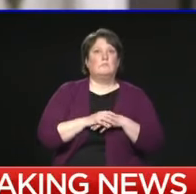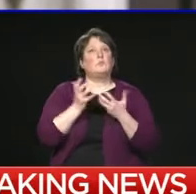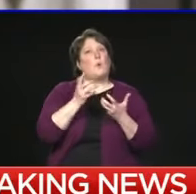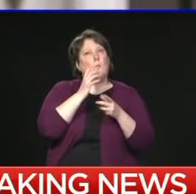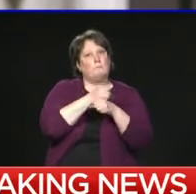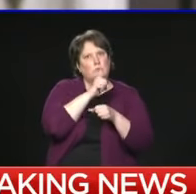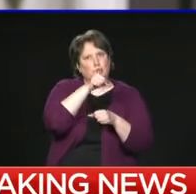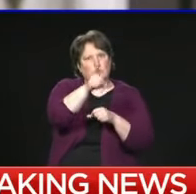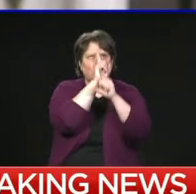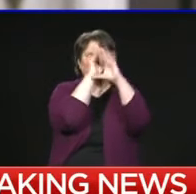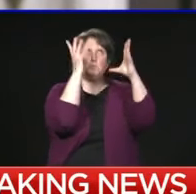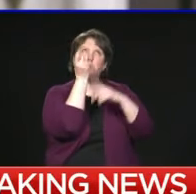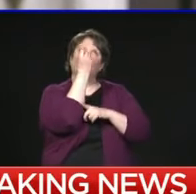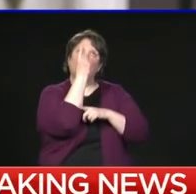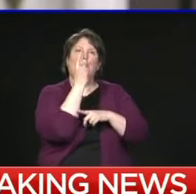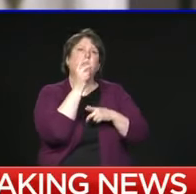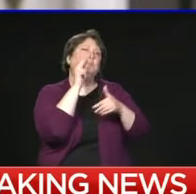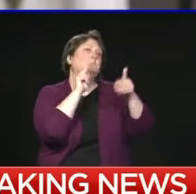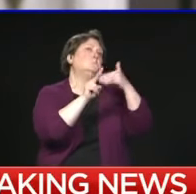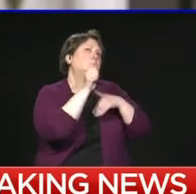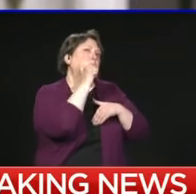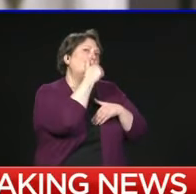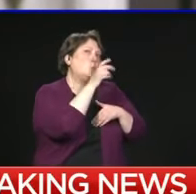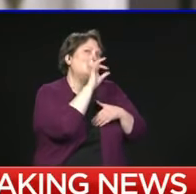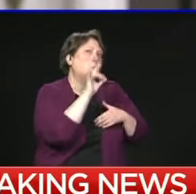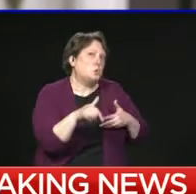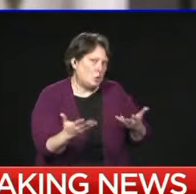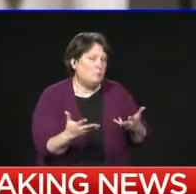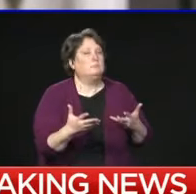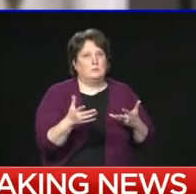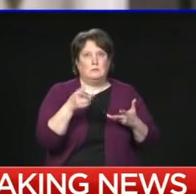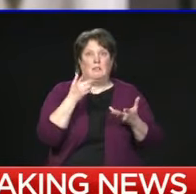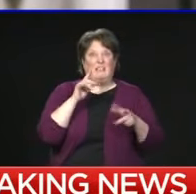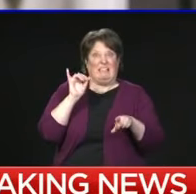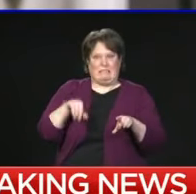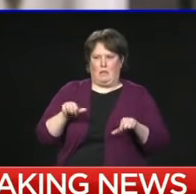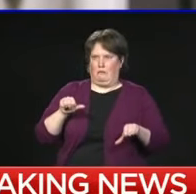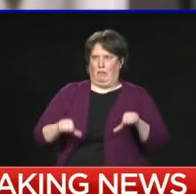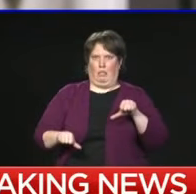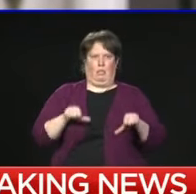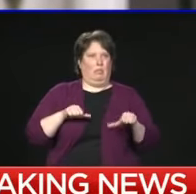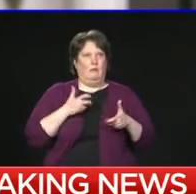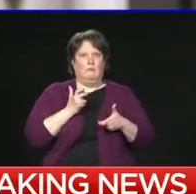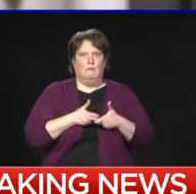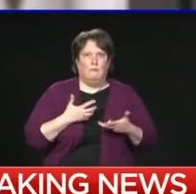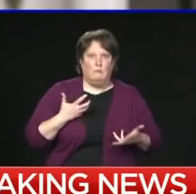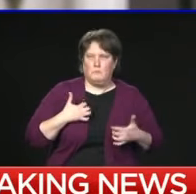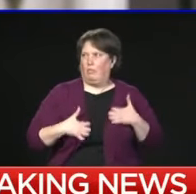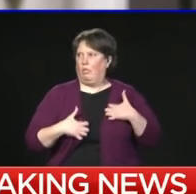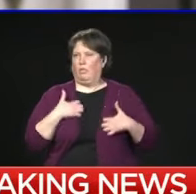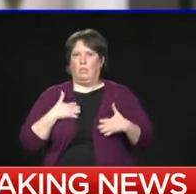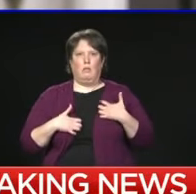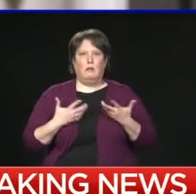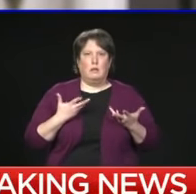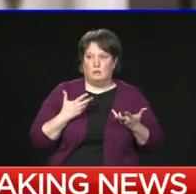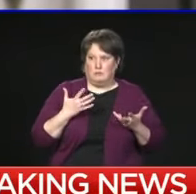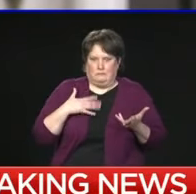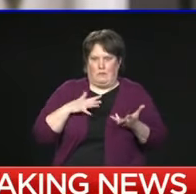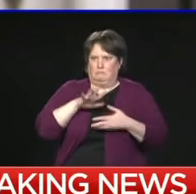what tomorrow might bring. Because otherwise, the uncertainty can be really tough, not just for your